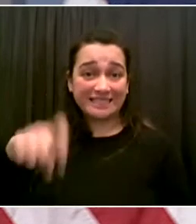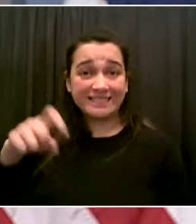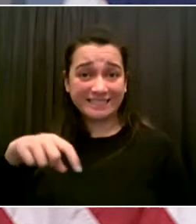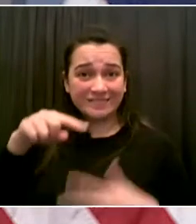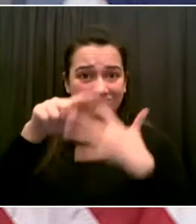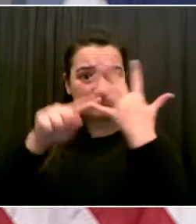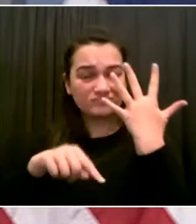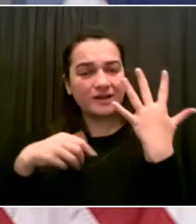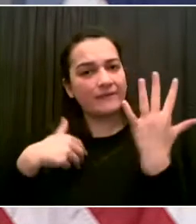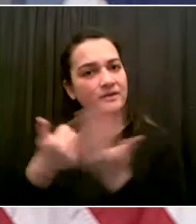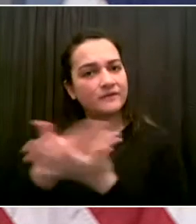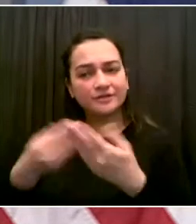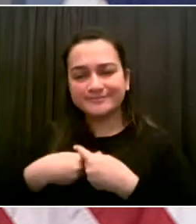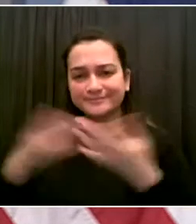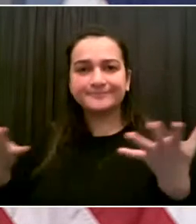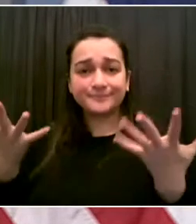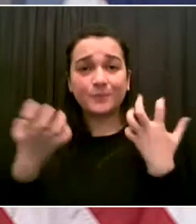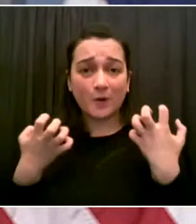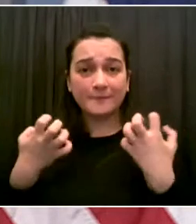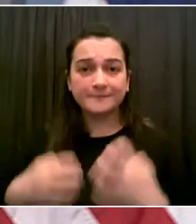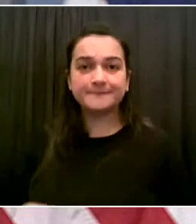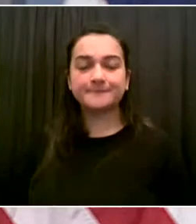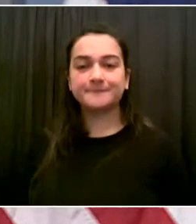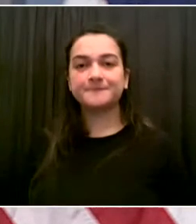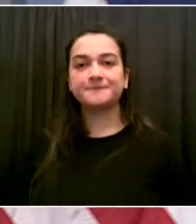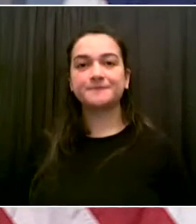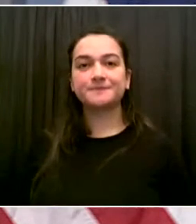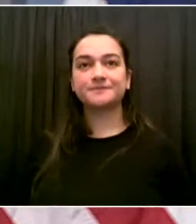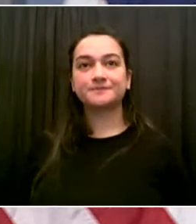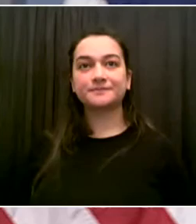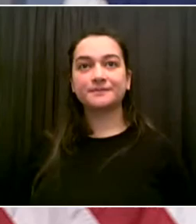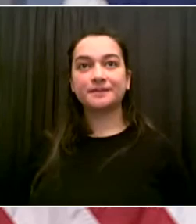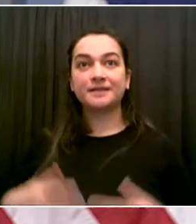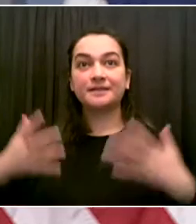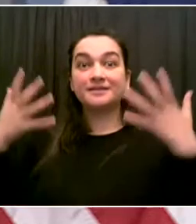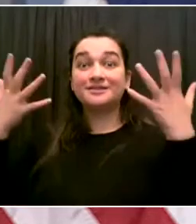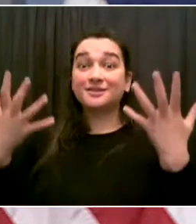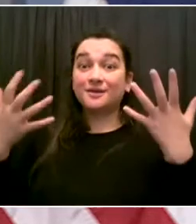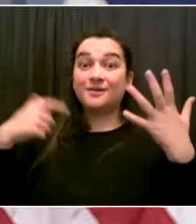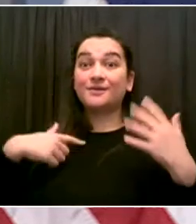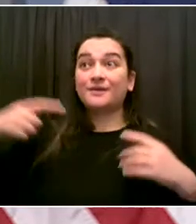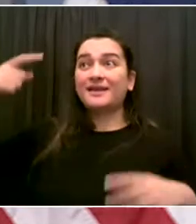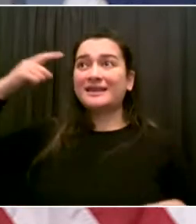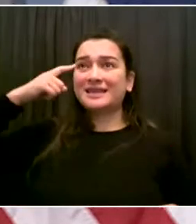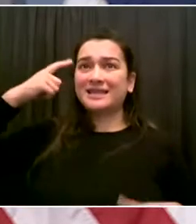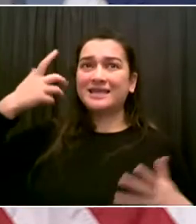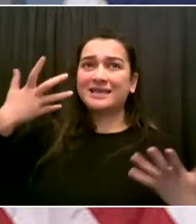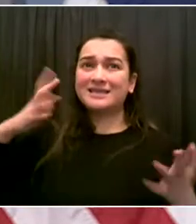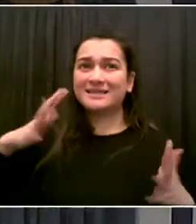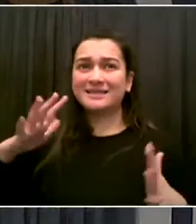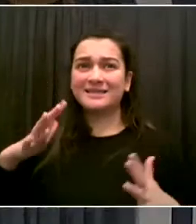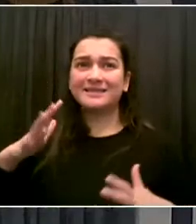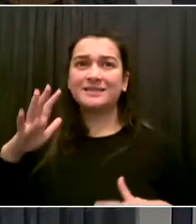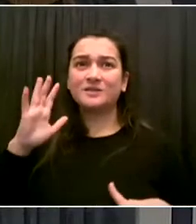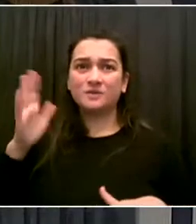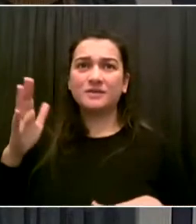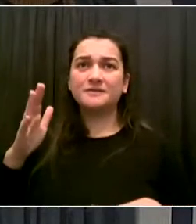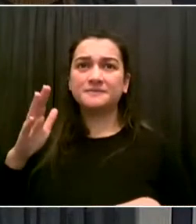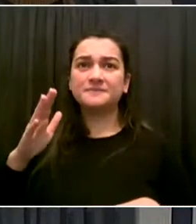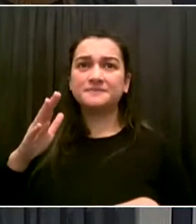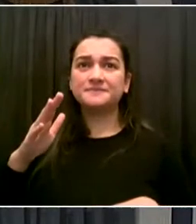well-rounded experience. I'd also like to bring Chris Caruso in, who can add to this question as well. Is Chris out there?